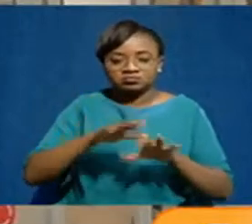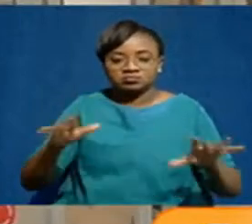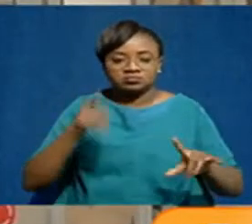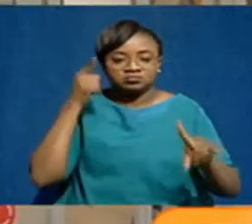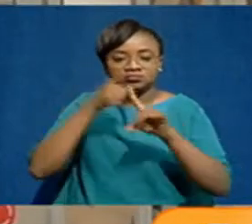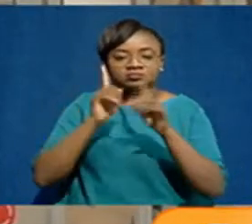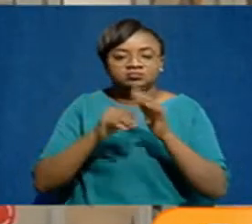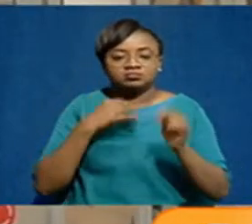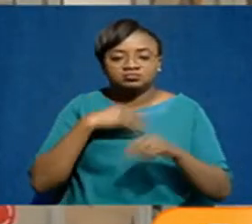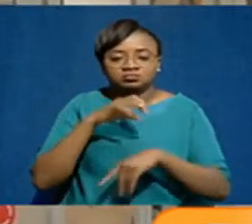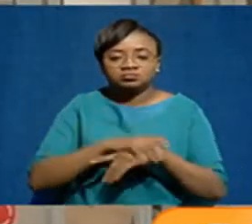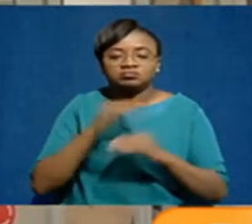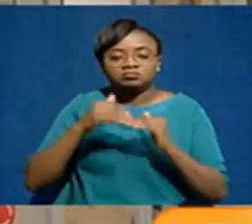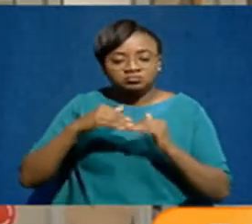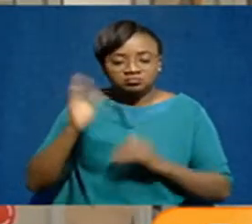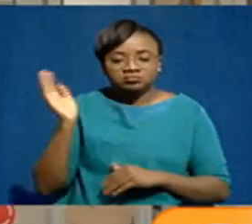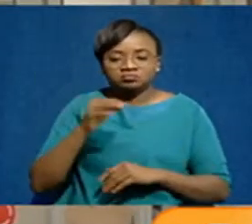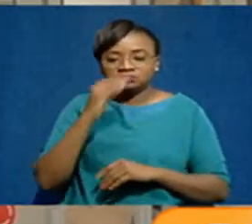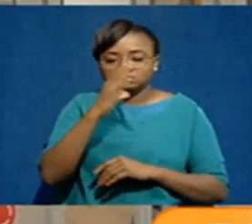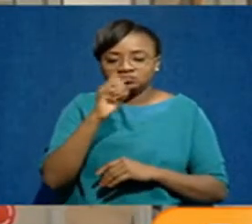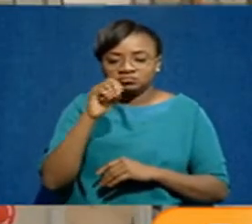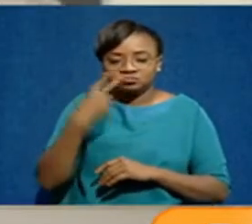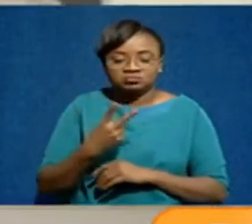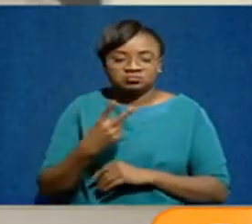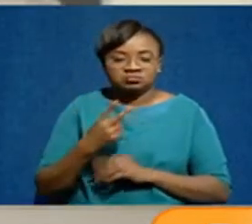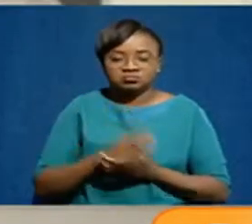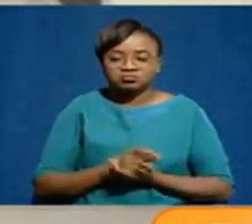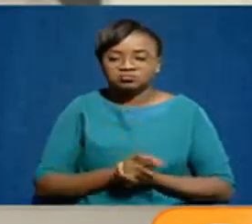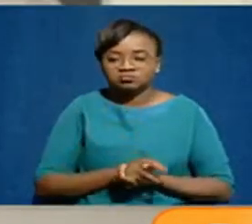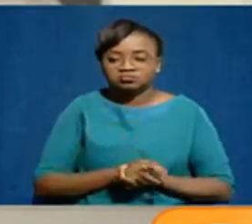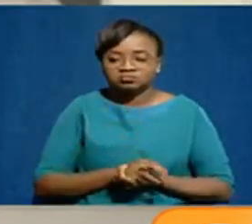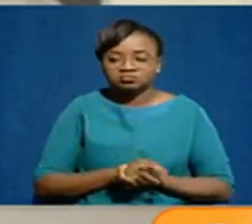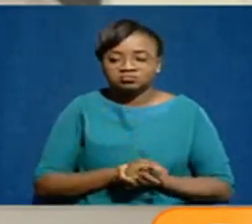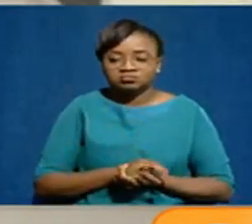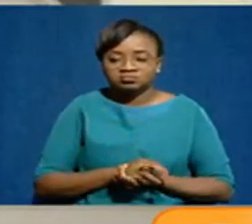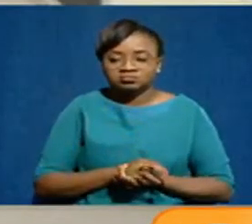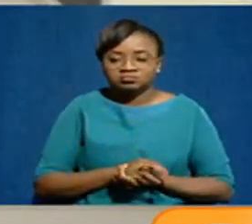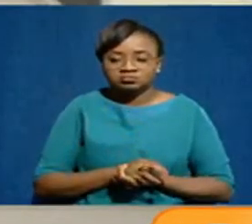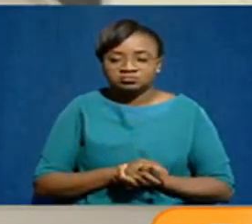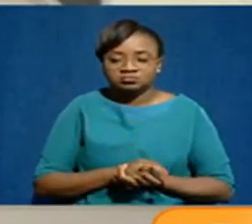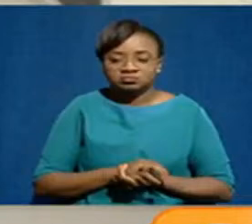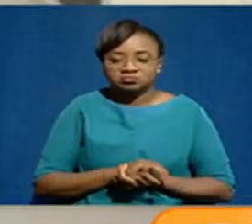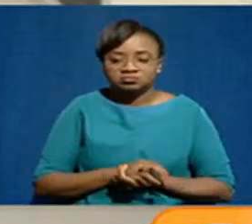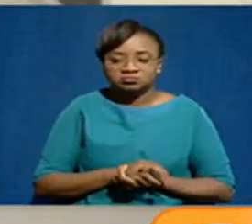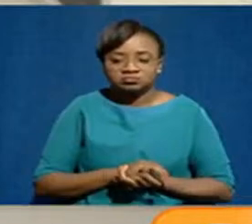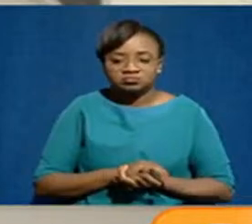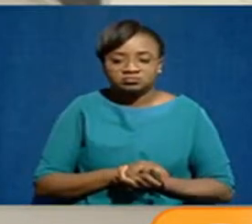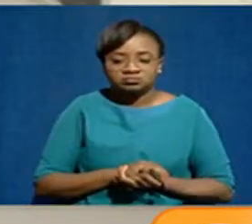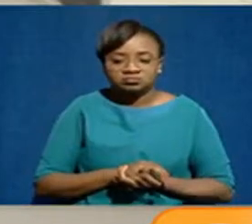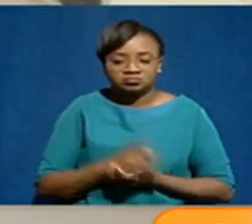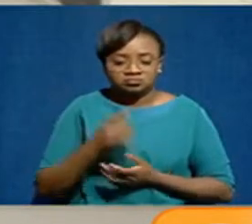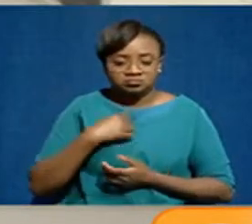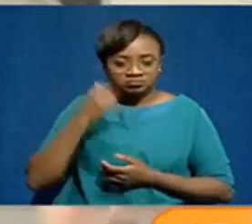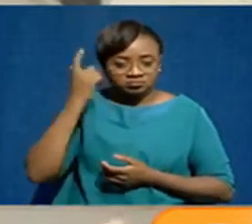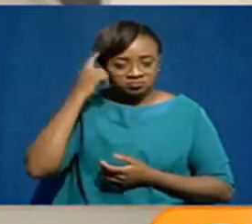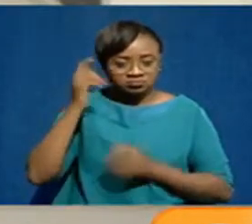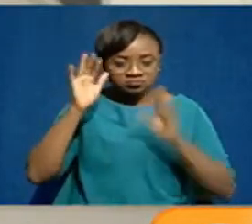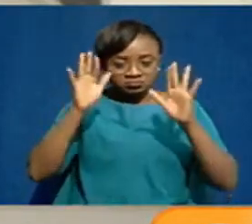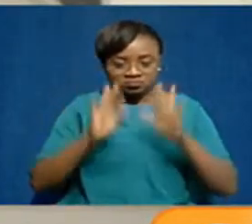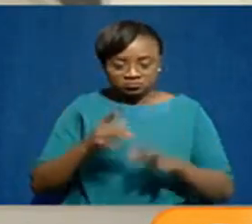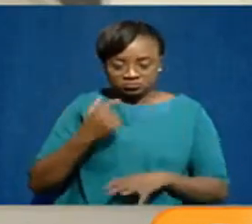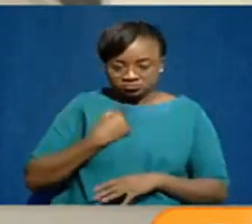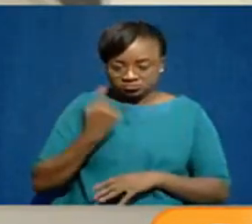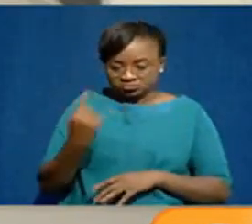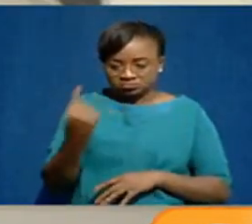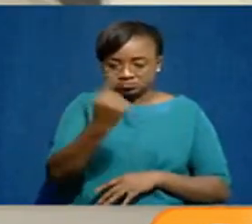as much CO2 from the atmosphere as possible. I think it's upon all of us to use the skills that we have in whatever technology